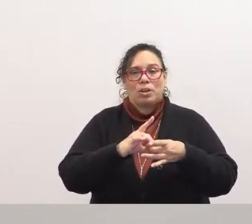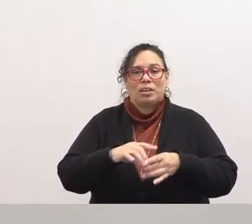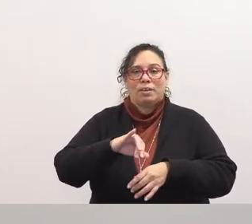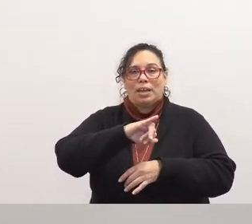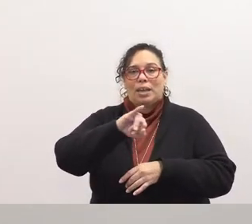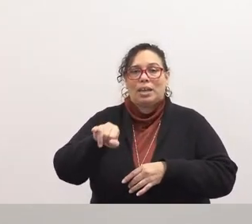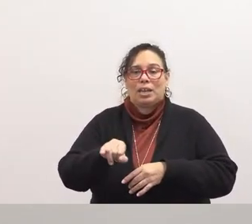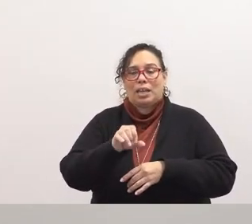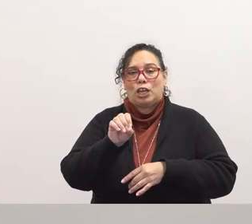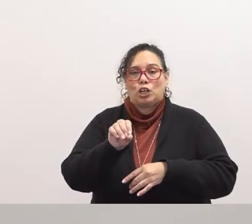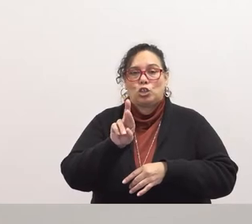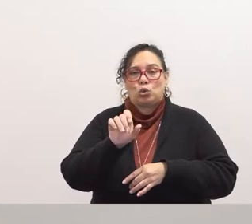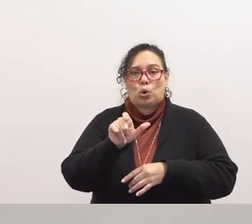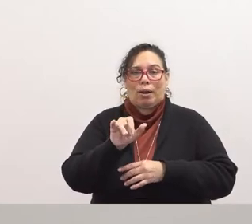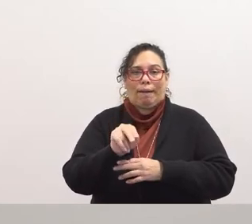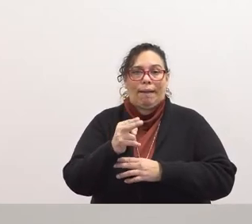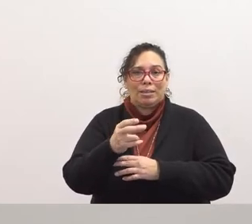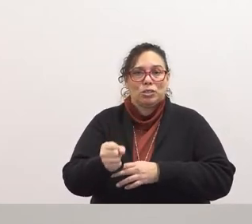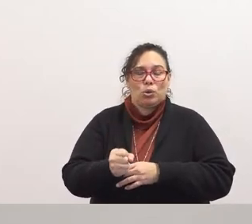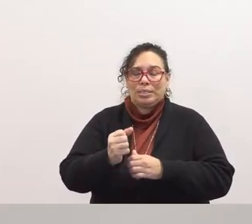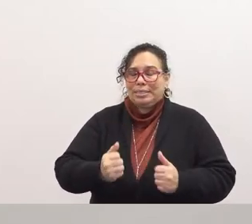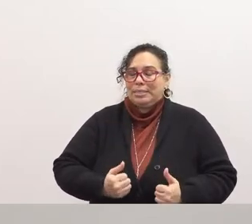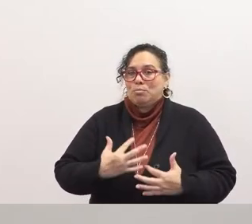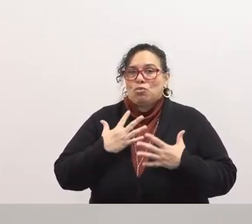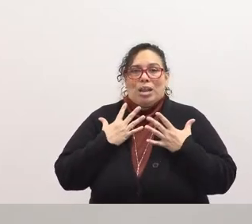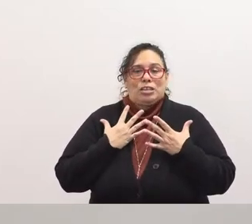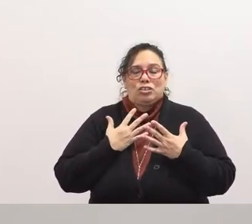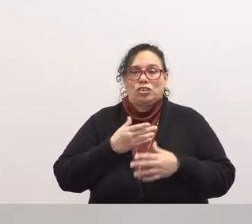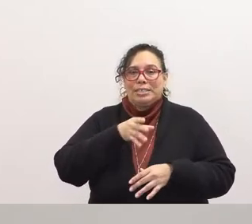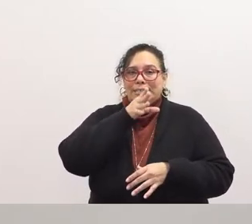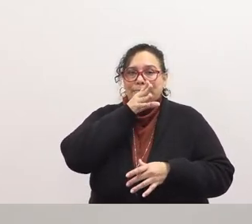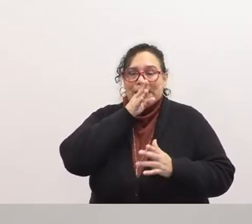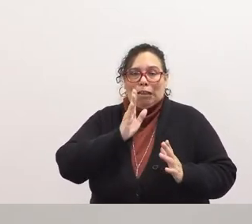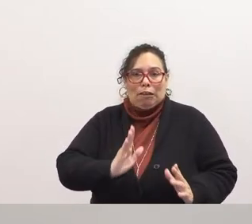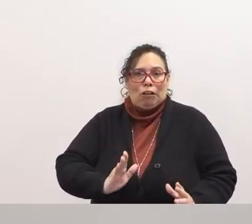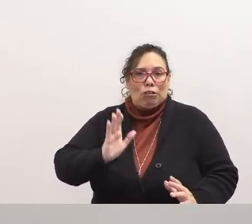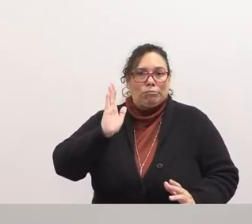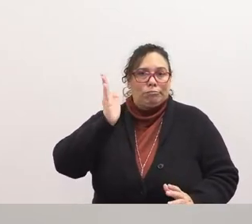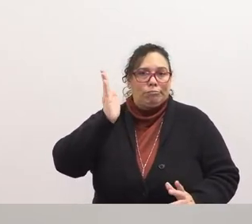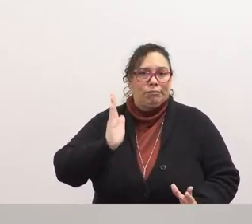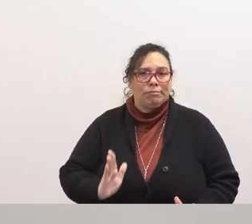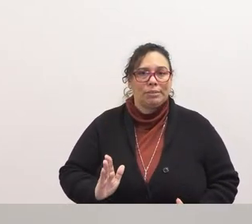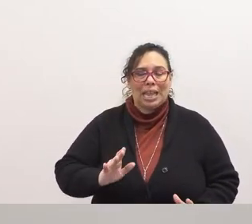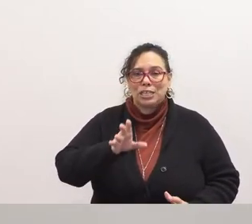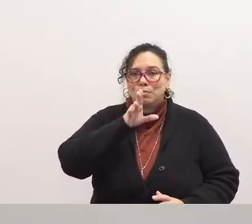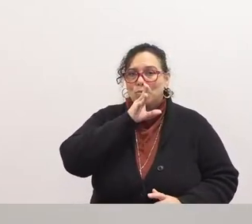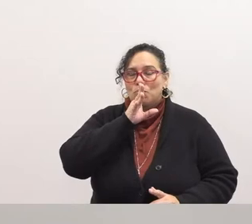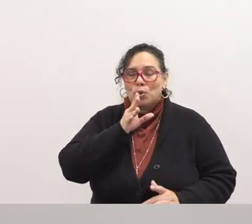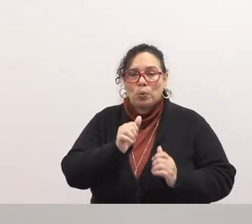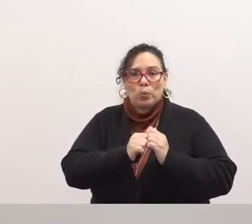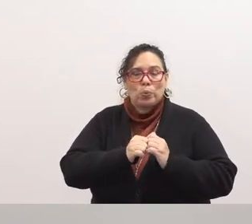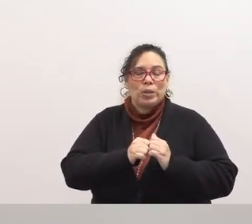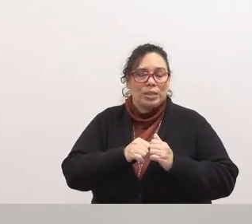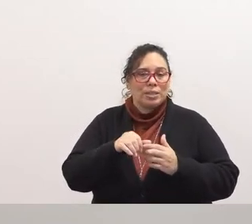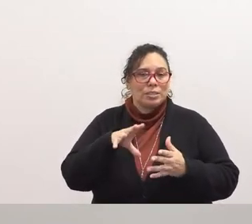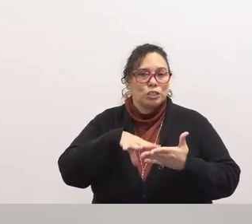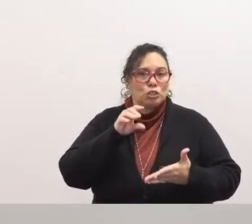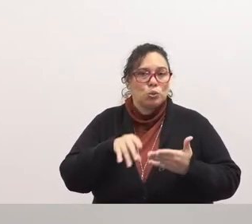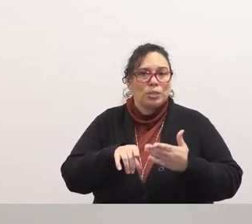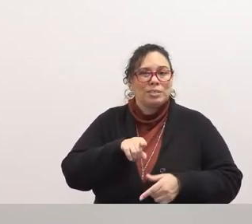School. He is an inspirational speaker and has spoken with the students at the Jordan Math